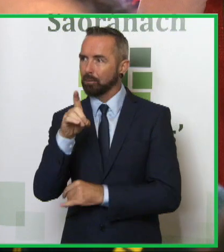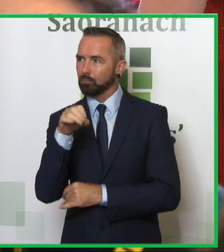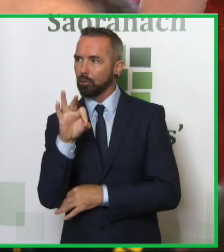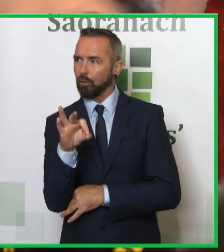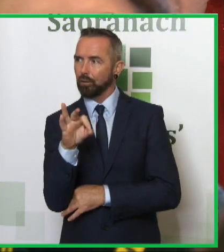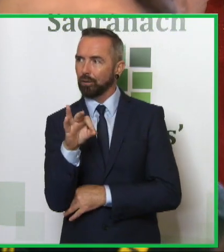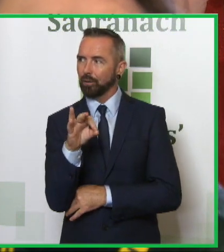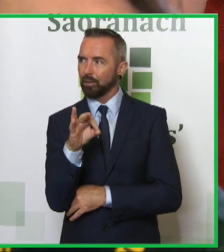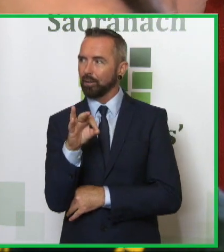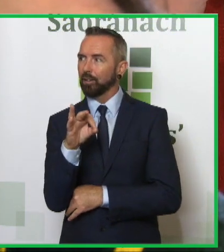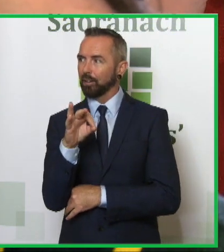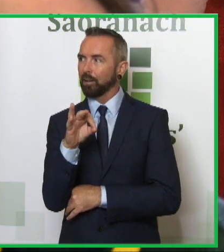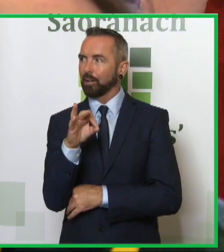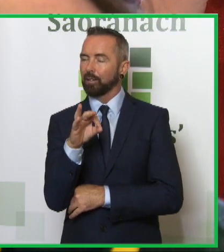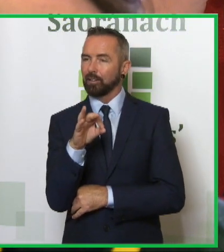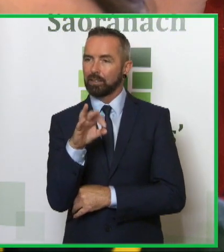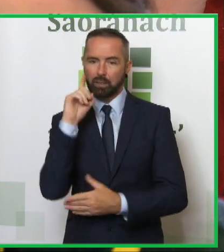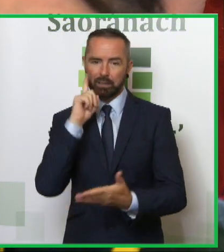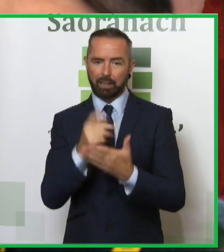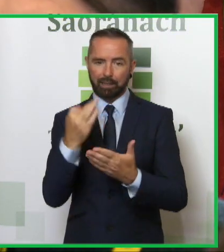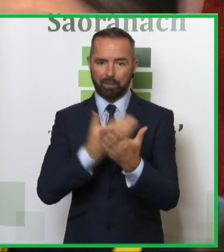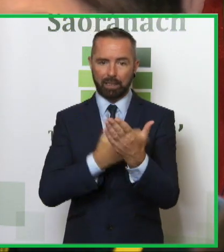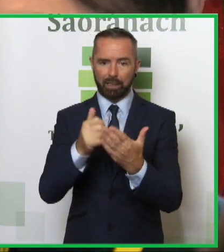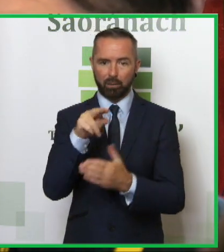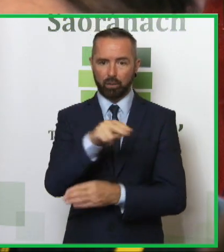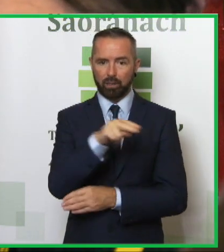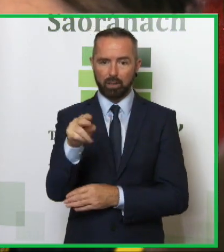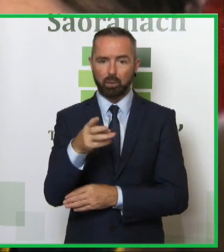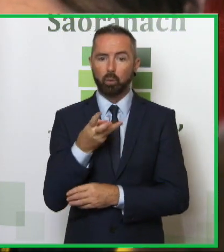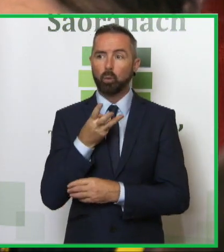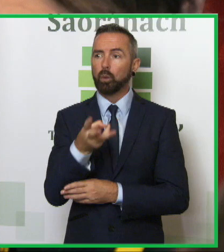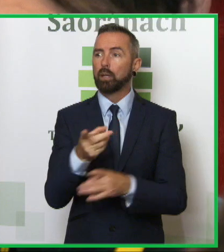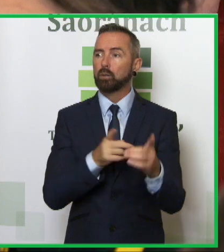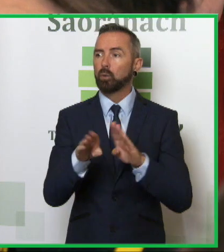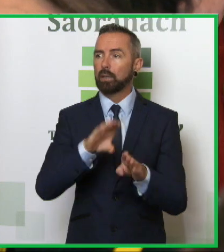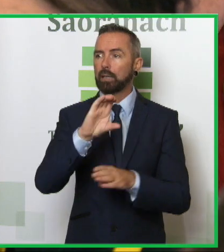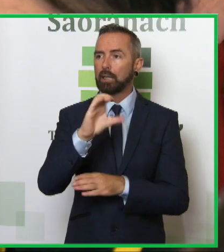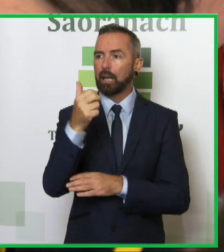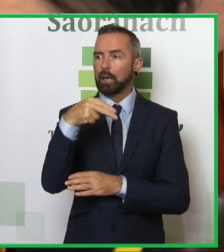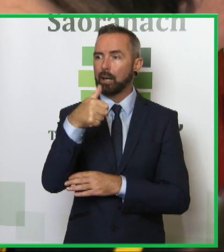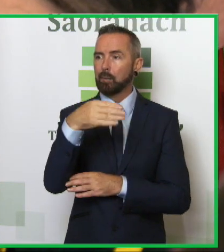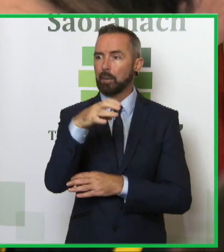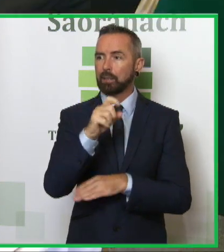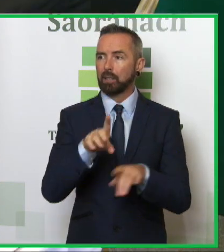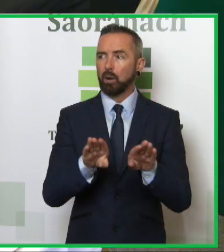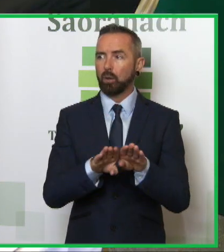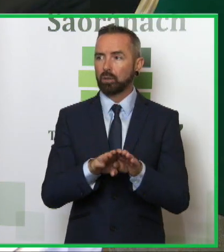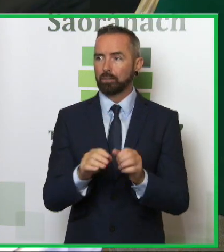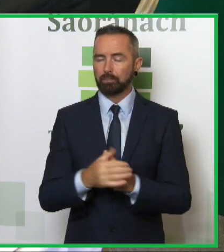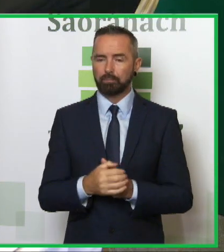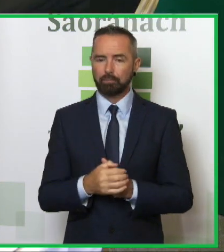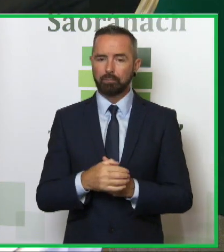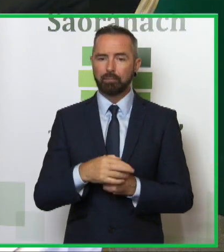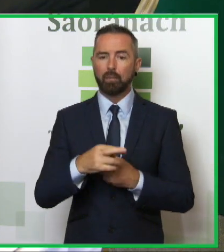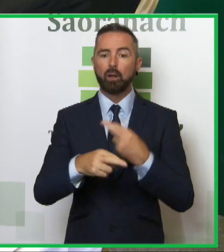terms of the illegality, are we going to do that with cannabis as well? But the room has determined